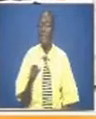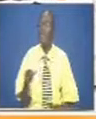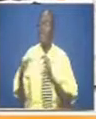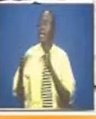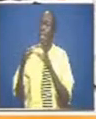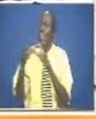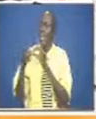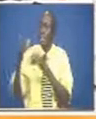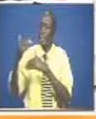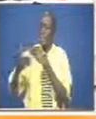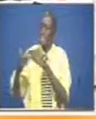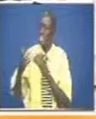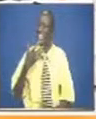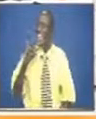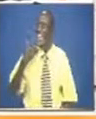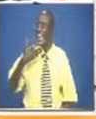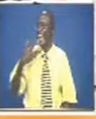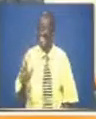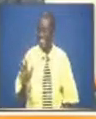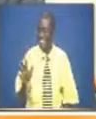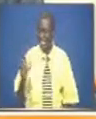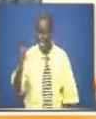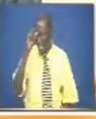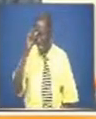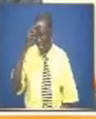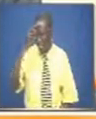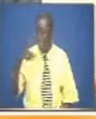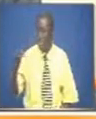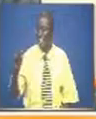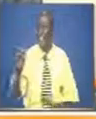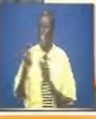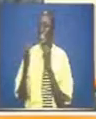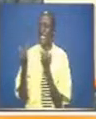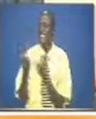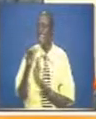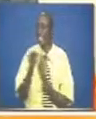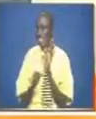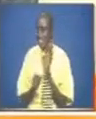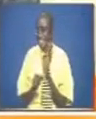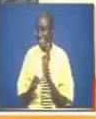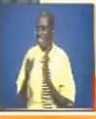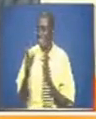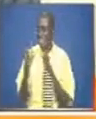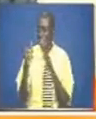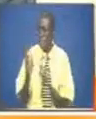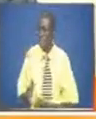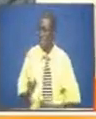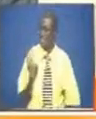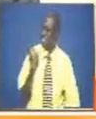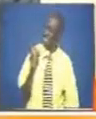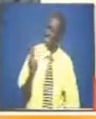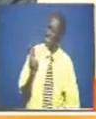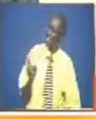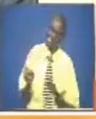the individuals because radicalization is individualized. It is not a group. You therefore identify,